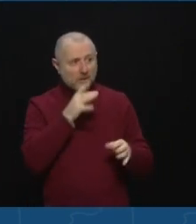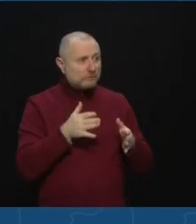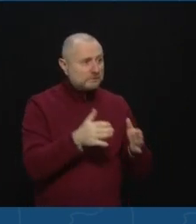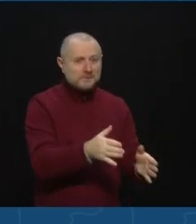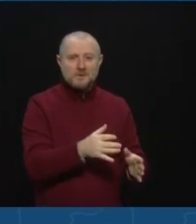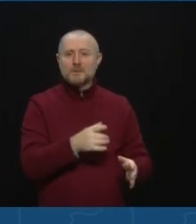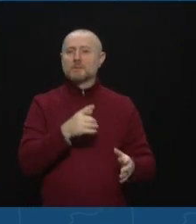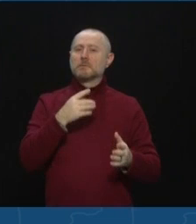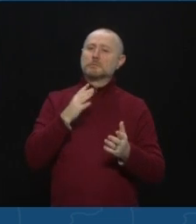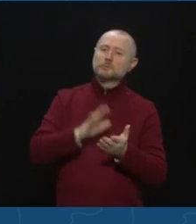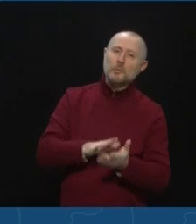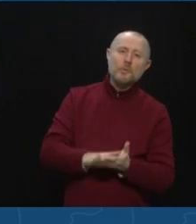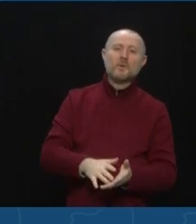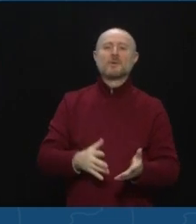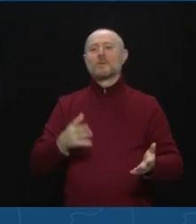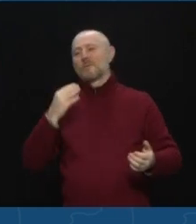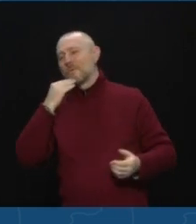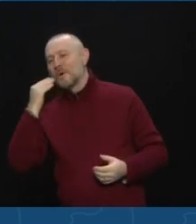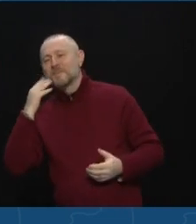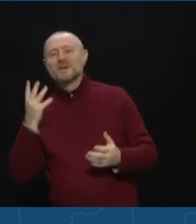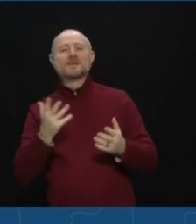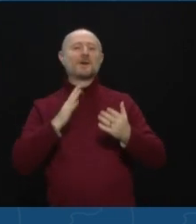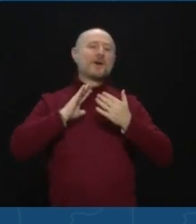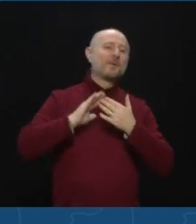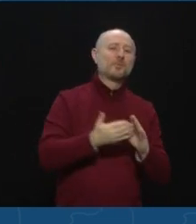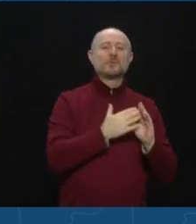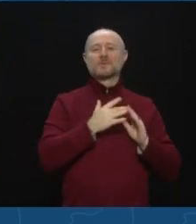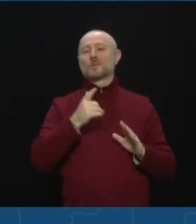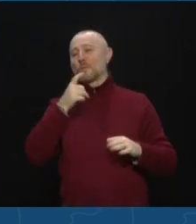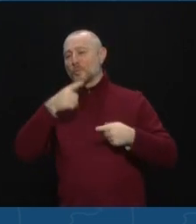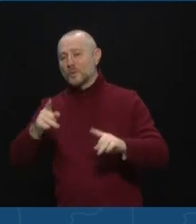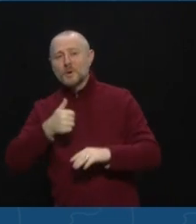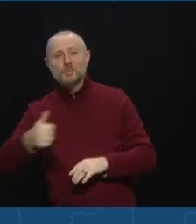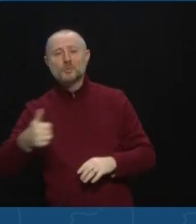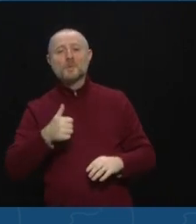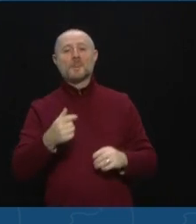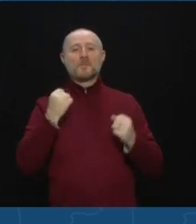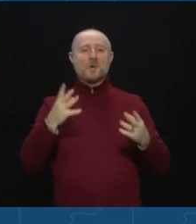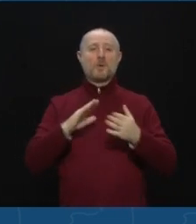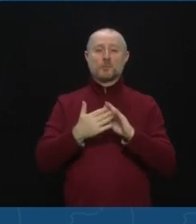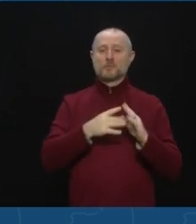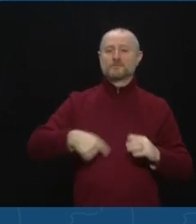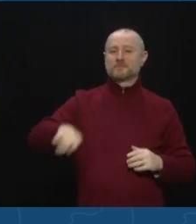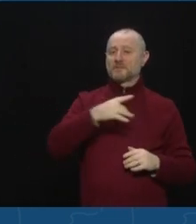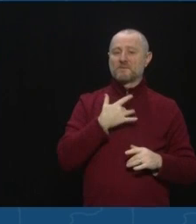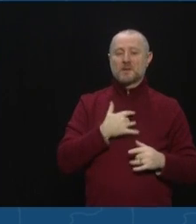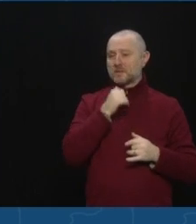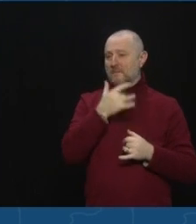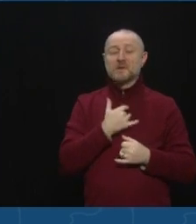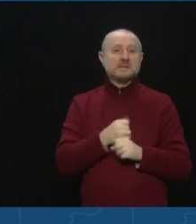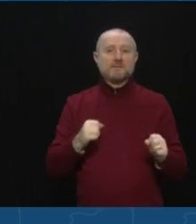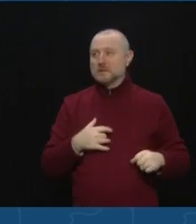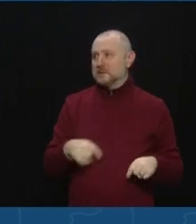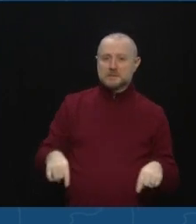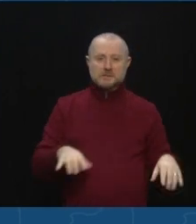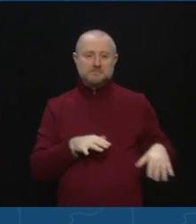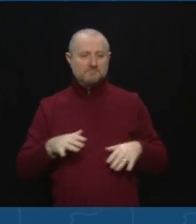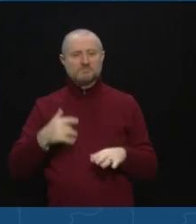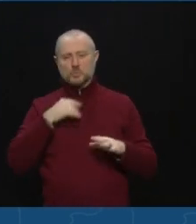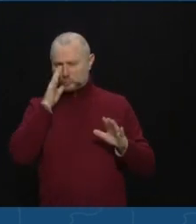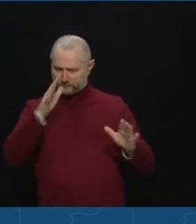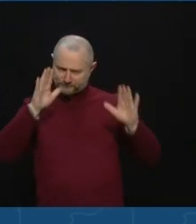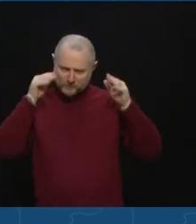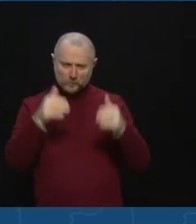their communities, and during their commutes. And in too many communities, they just don't. So we're going to prioritize